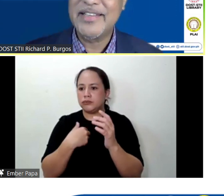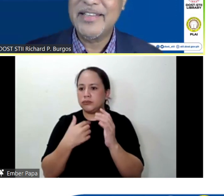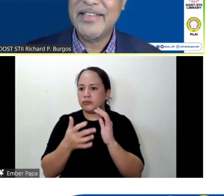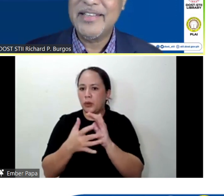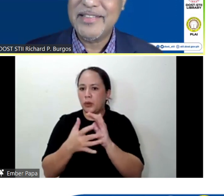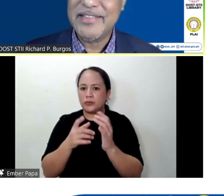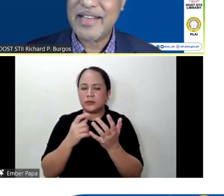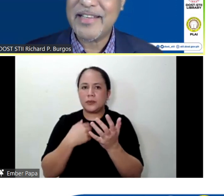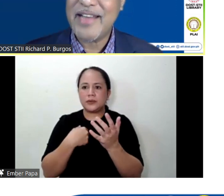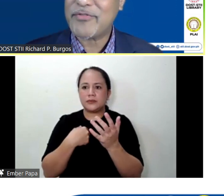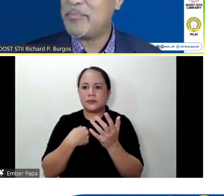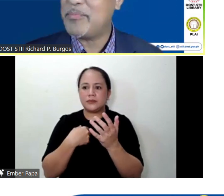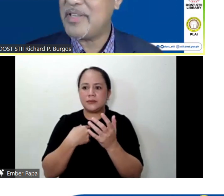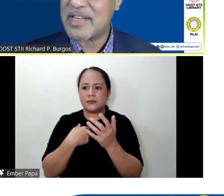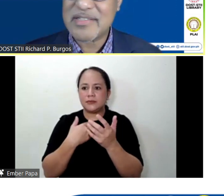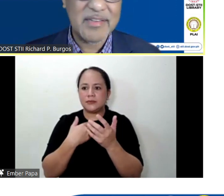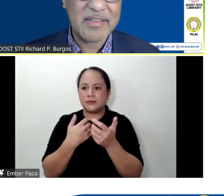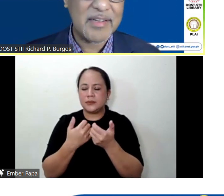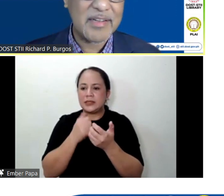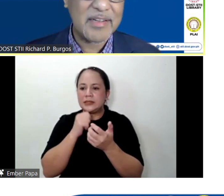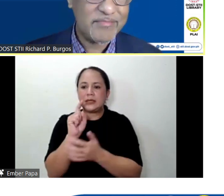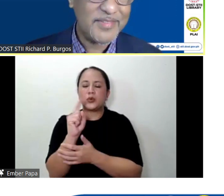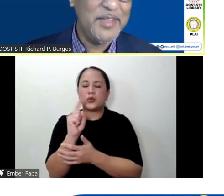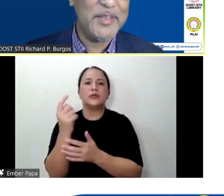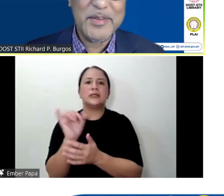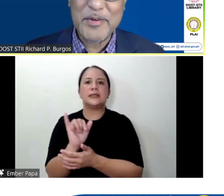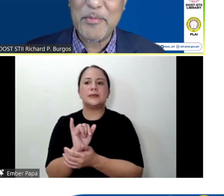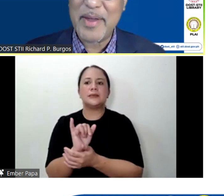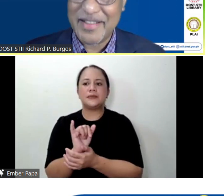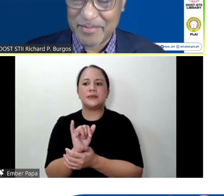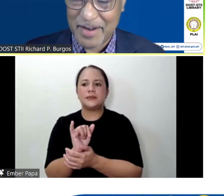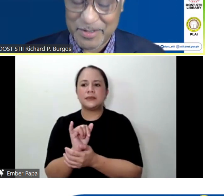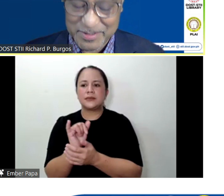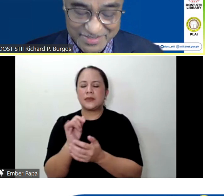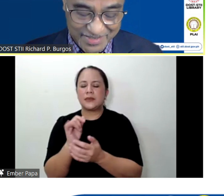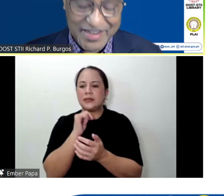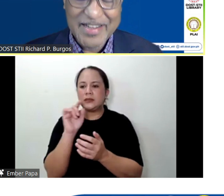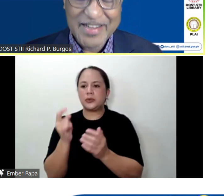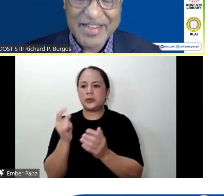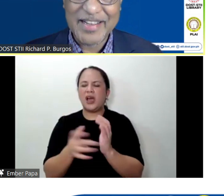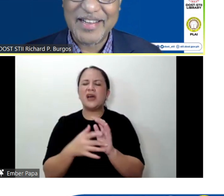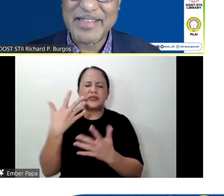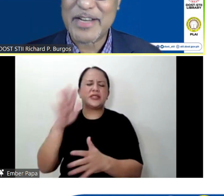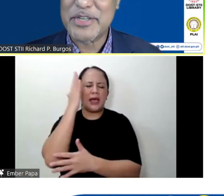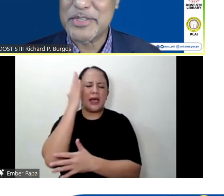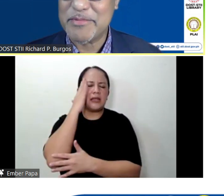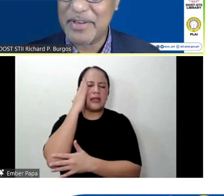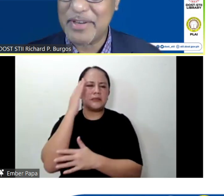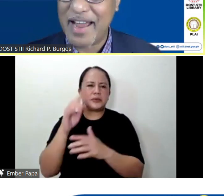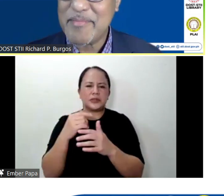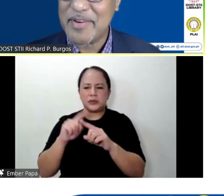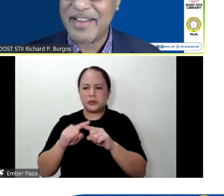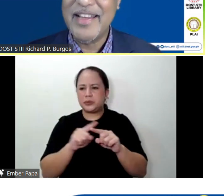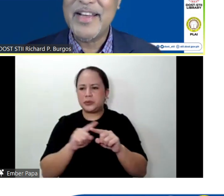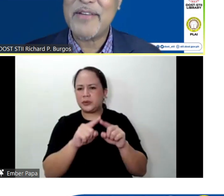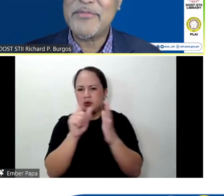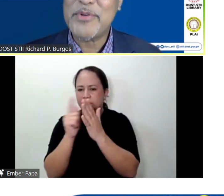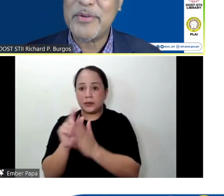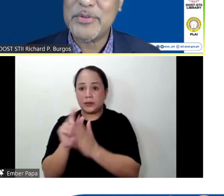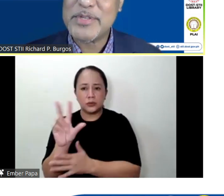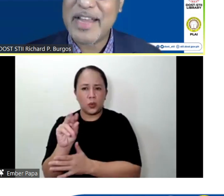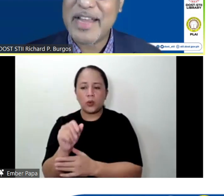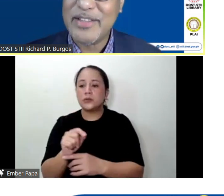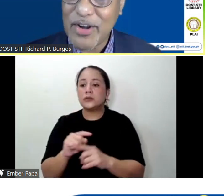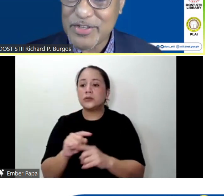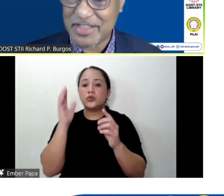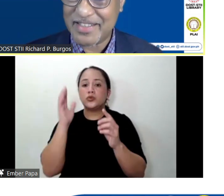okay? Not enough to be just knowing the various sections of your library. You have to know how to